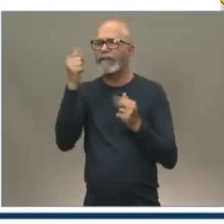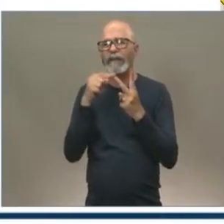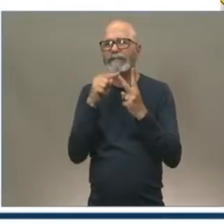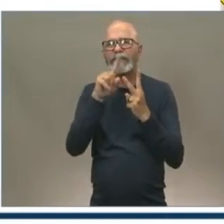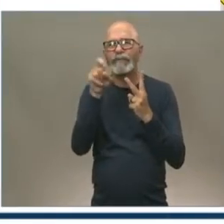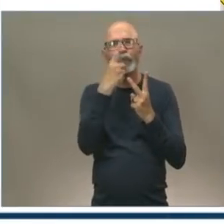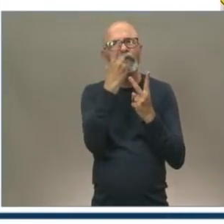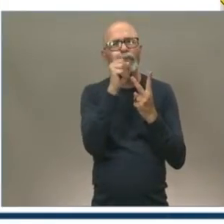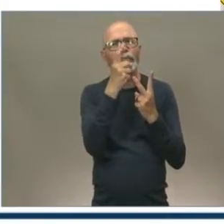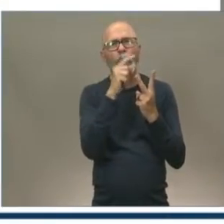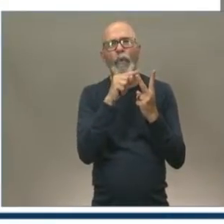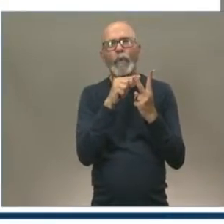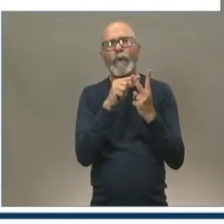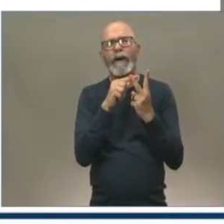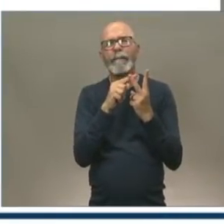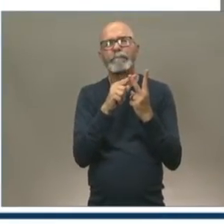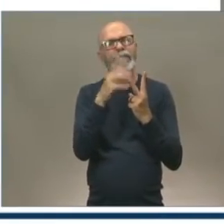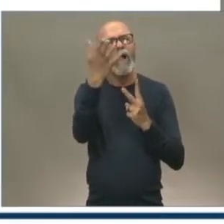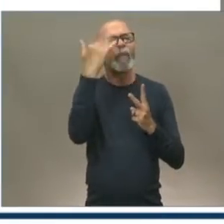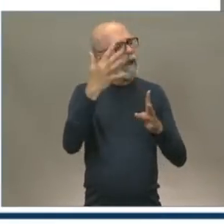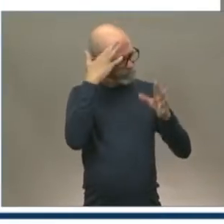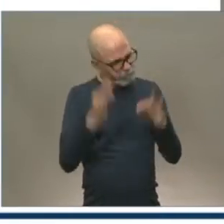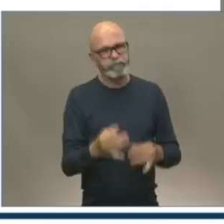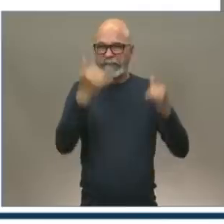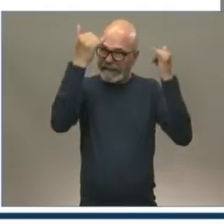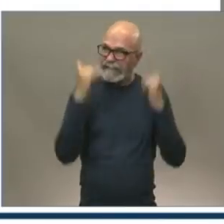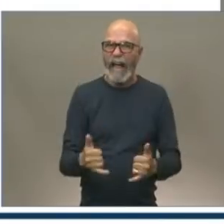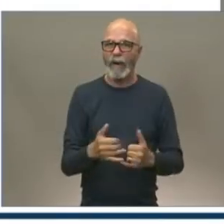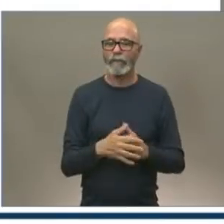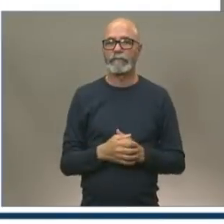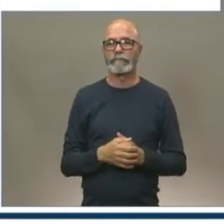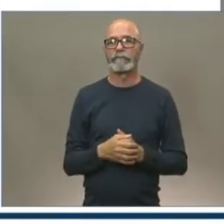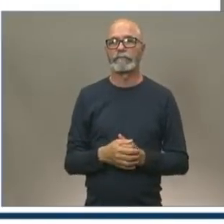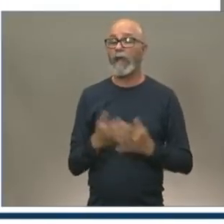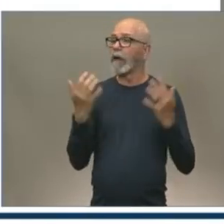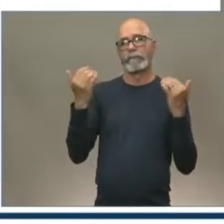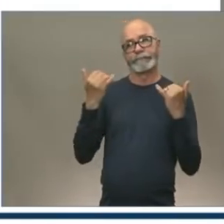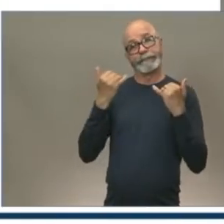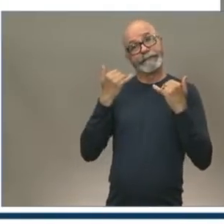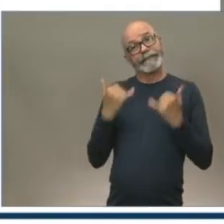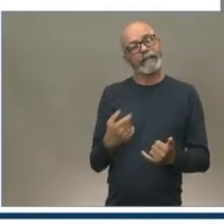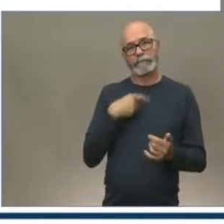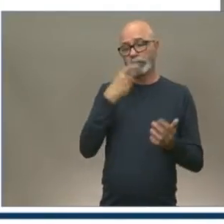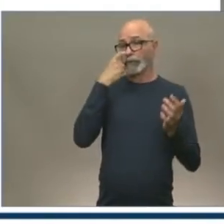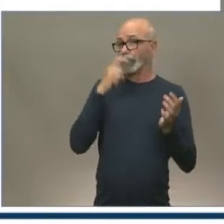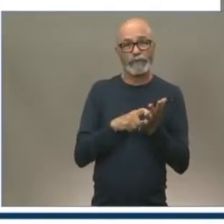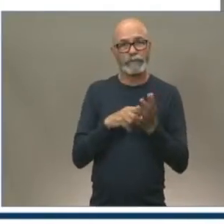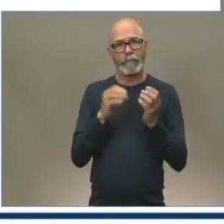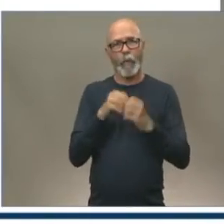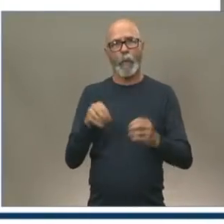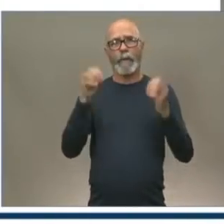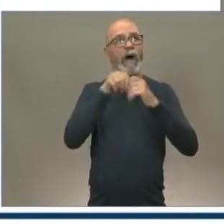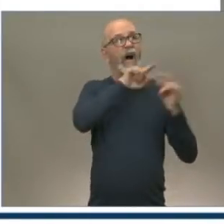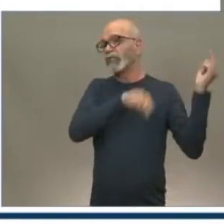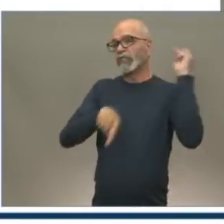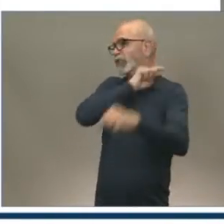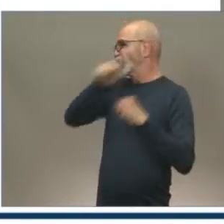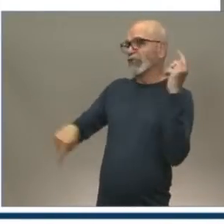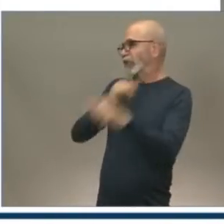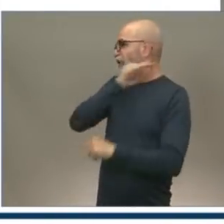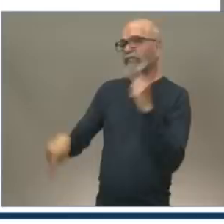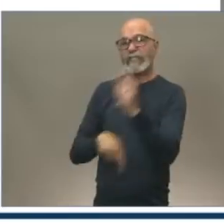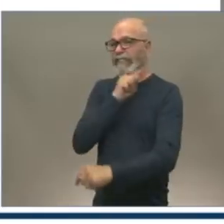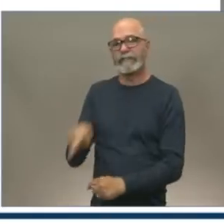what we're hearing is the significantly increasing volume of people coming. We heard yesterday from our border folks